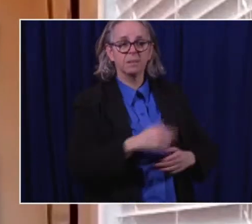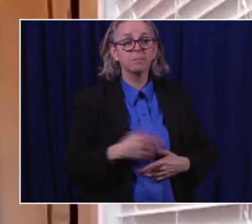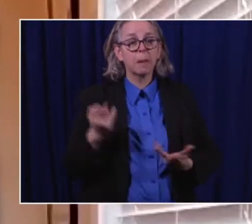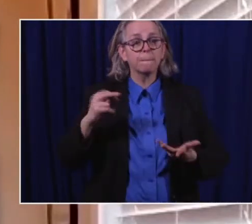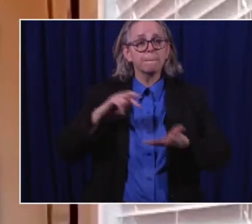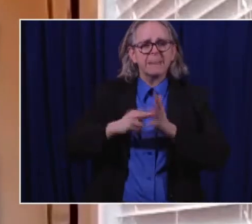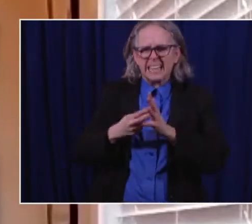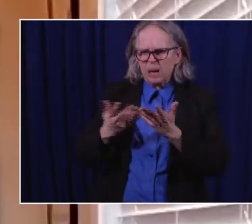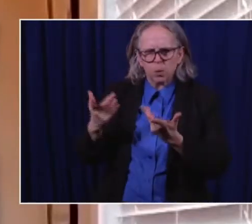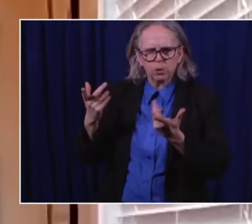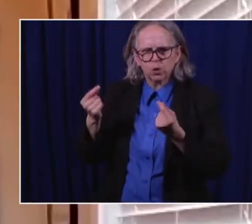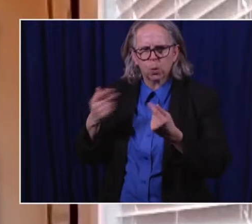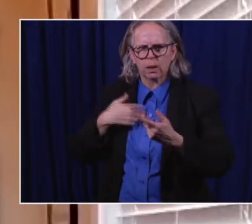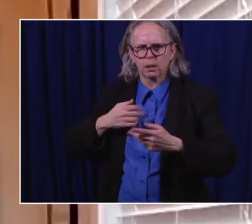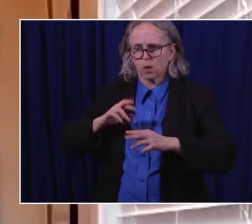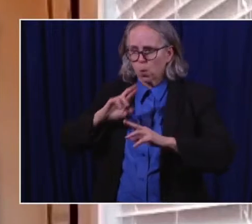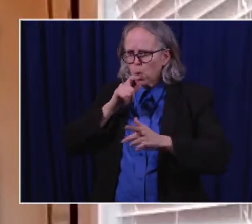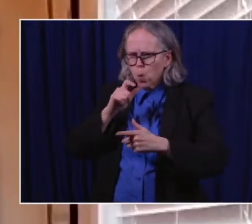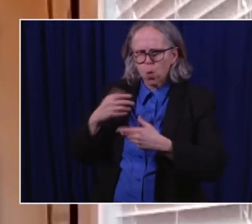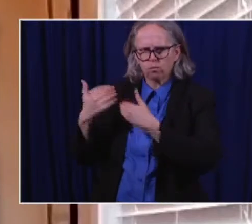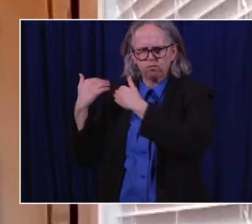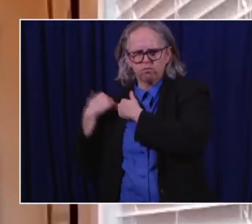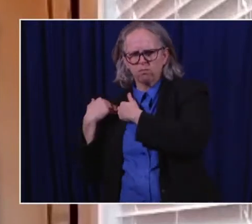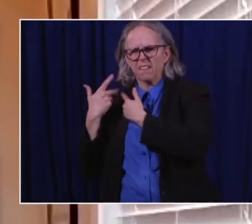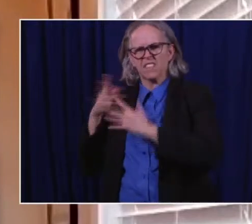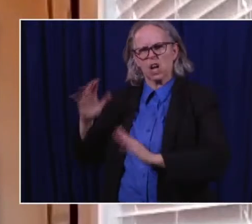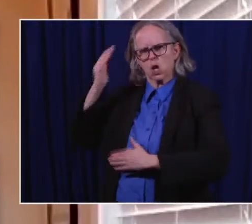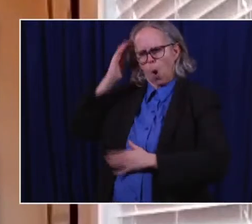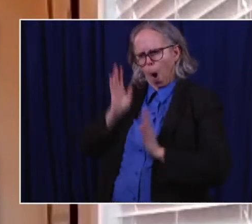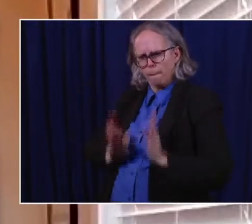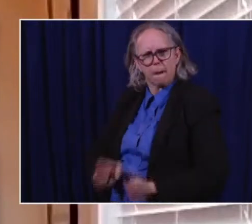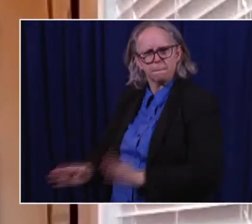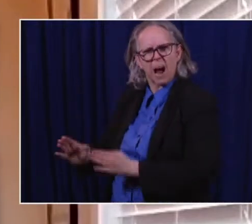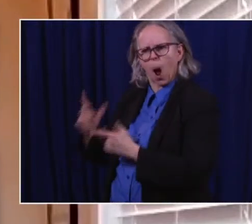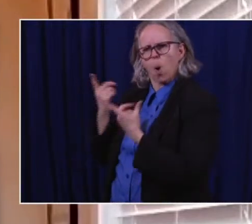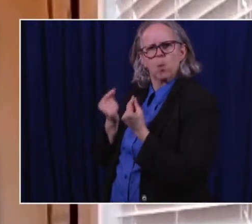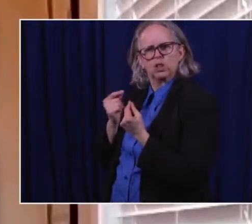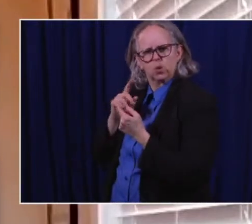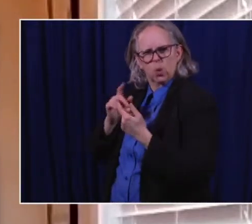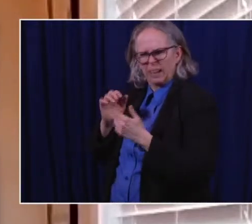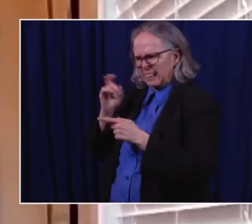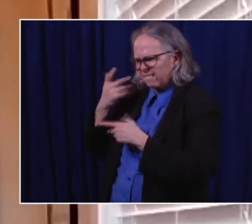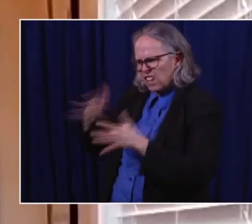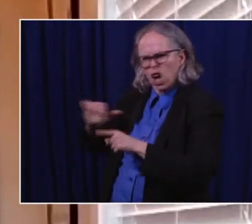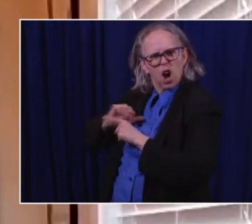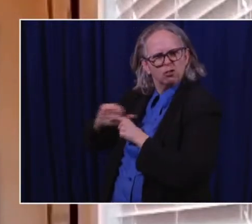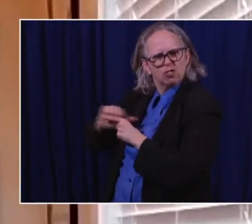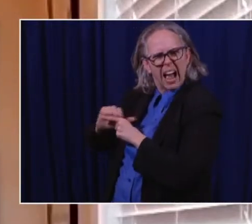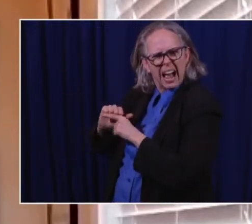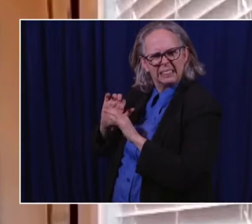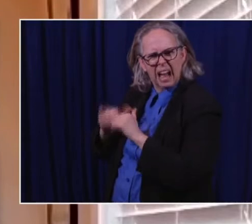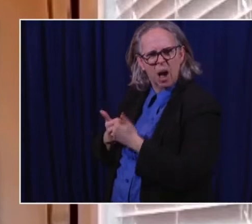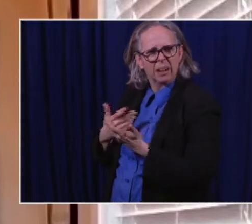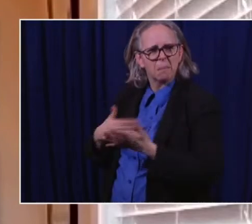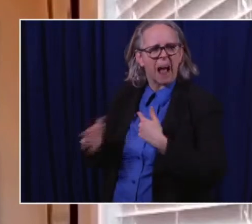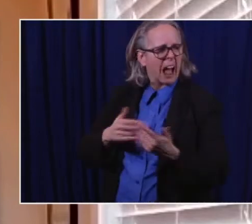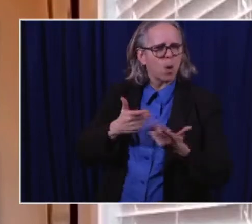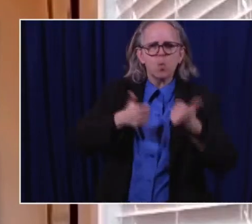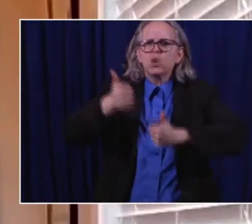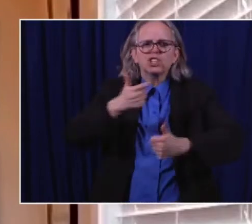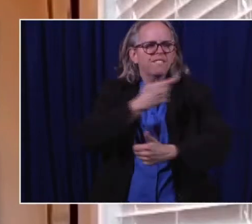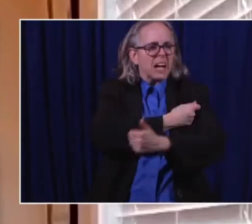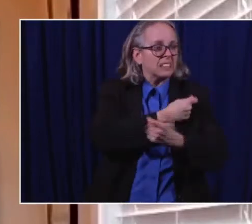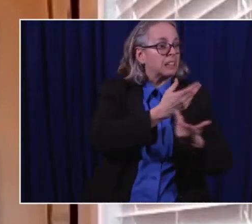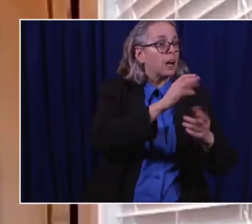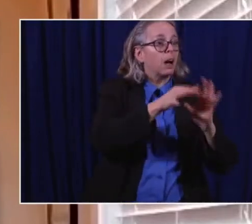of vaccines, always have to be prepared with any vaccine administration for the potential of an anaphylactic reaction.